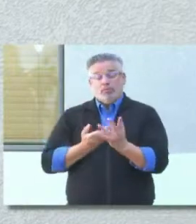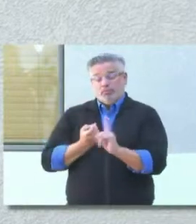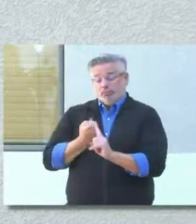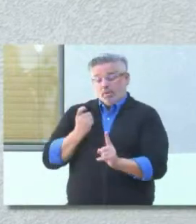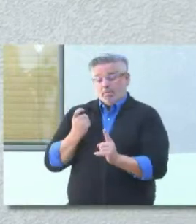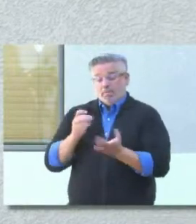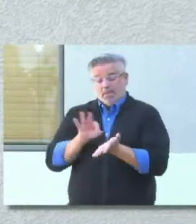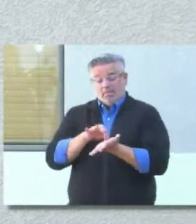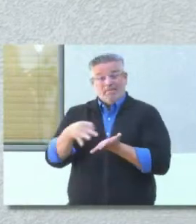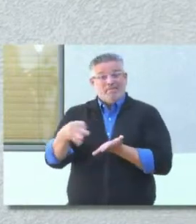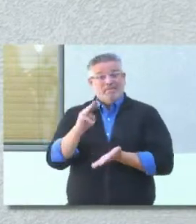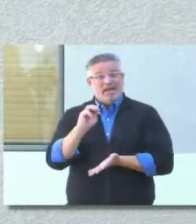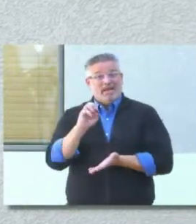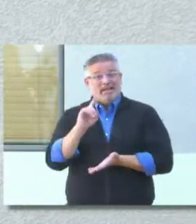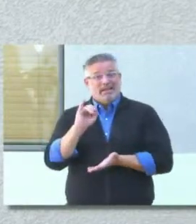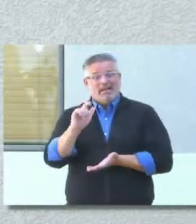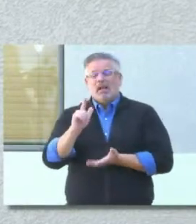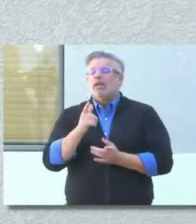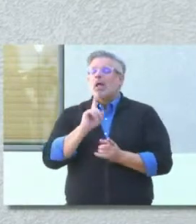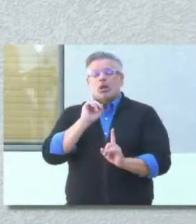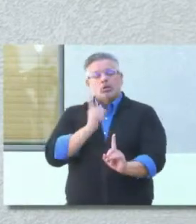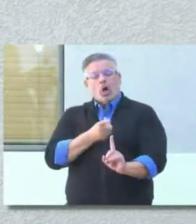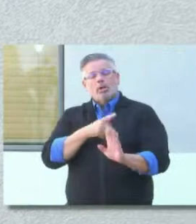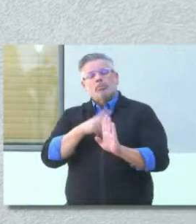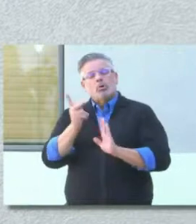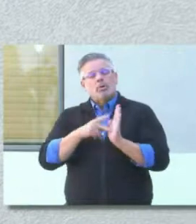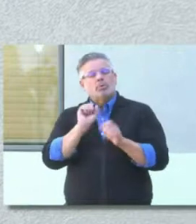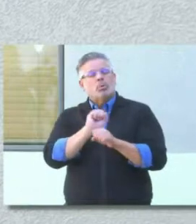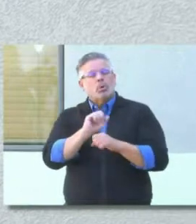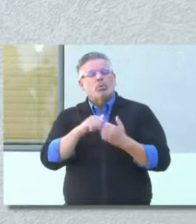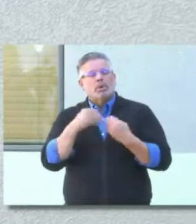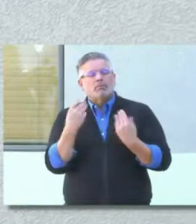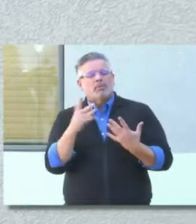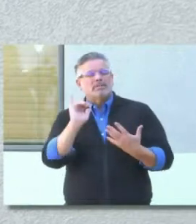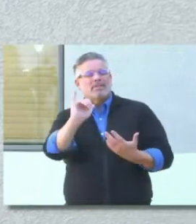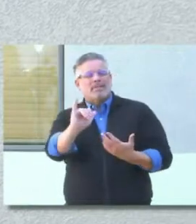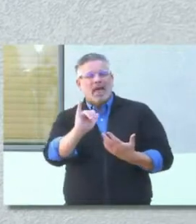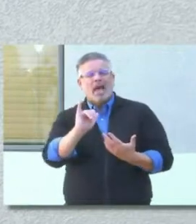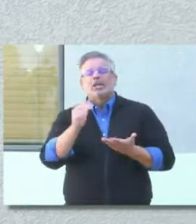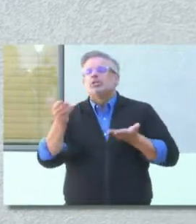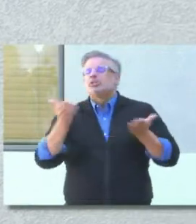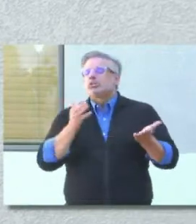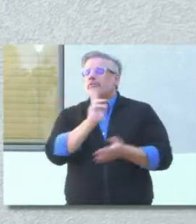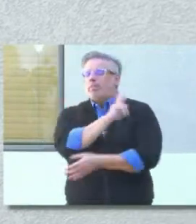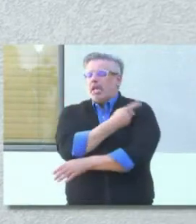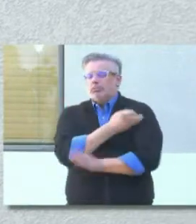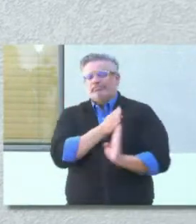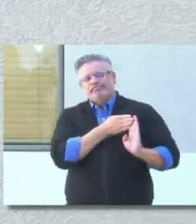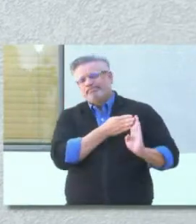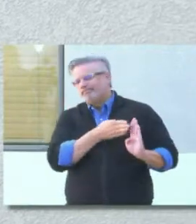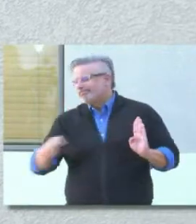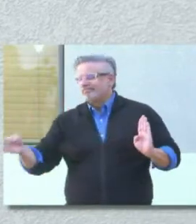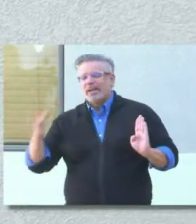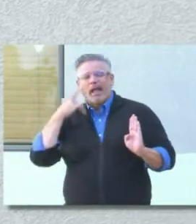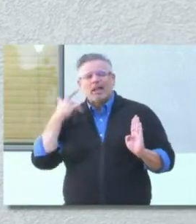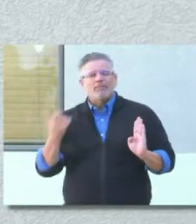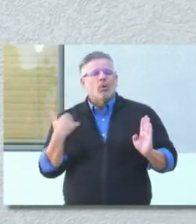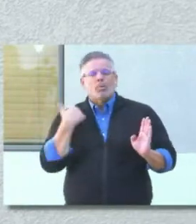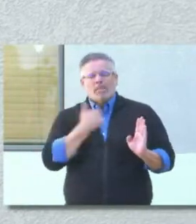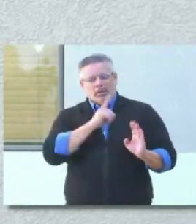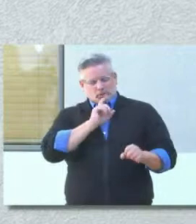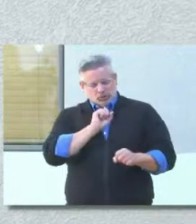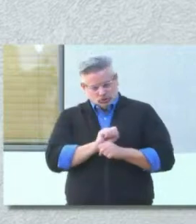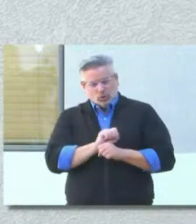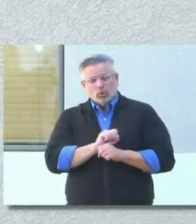Medi-Cal, targeted programs to work with those providers in that serve Medi-Cal patients across the state to make sure that we're